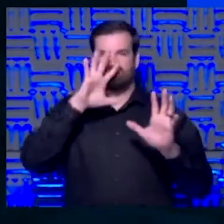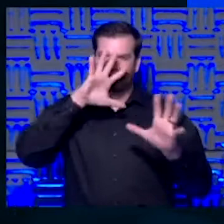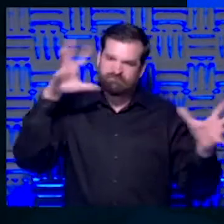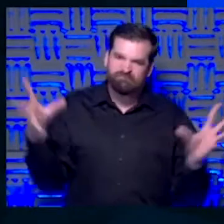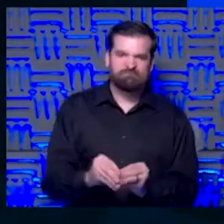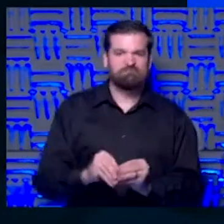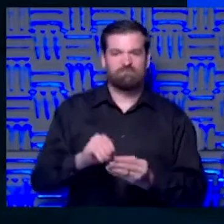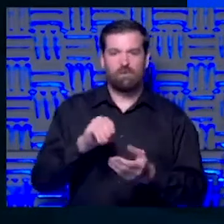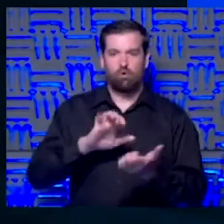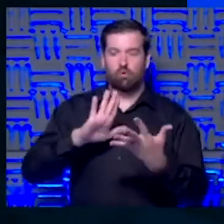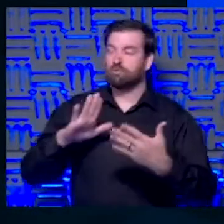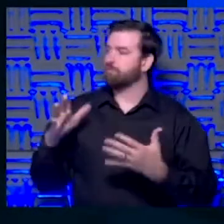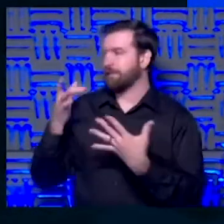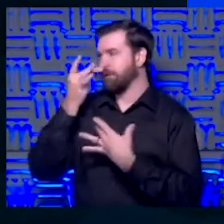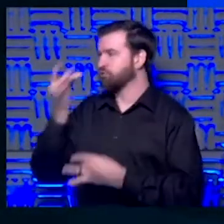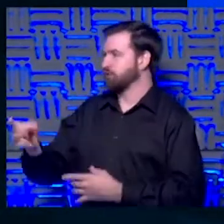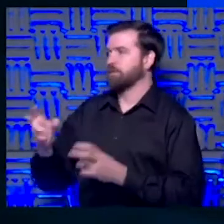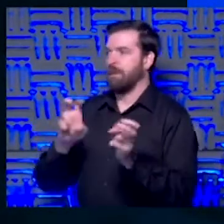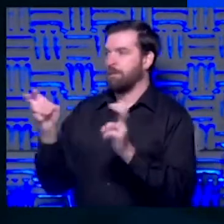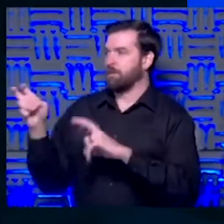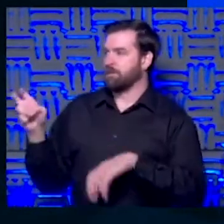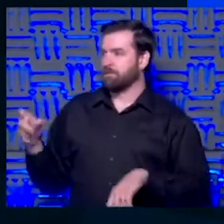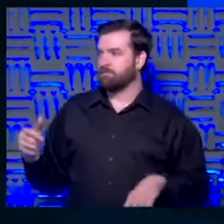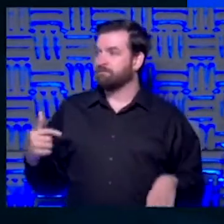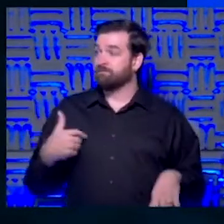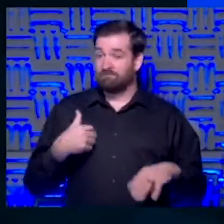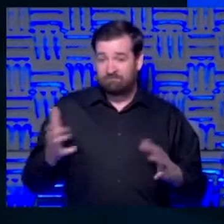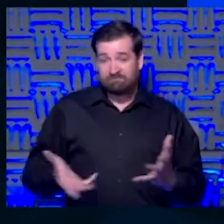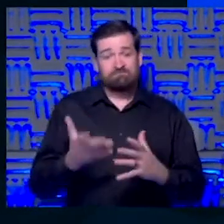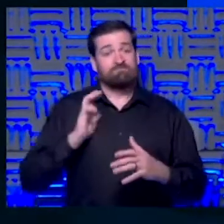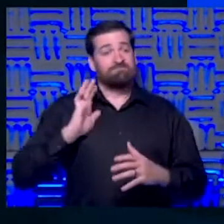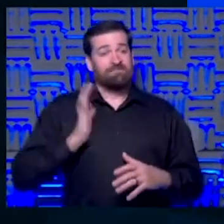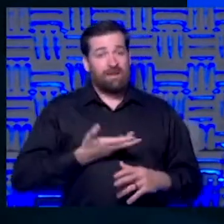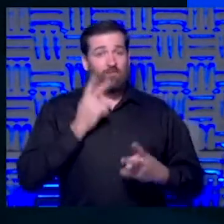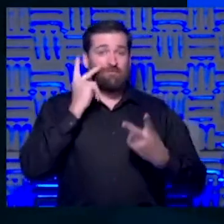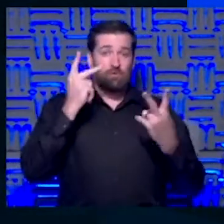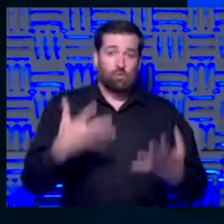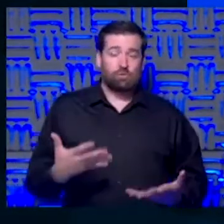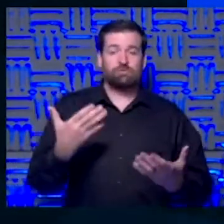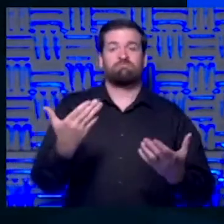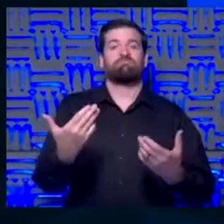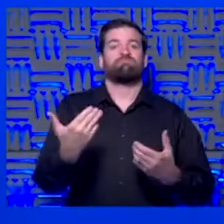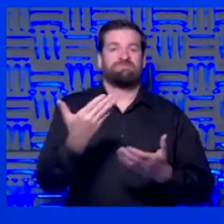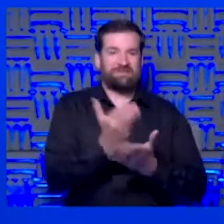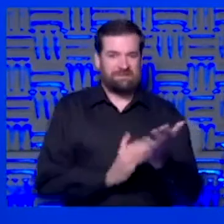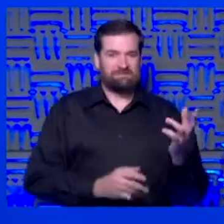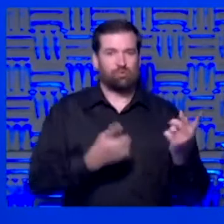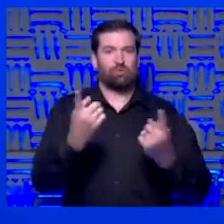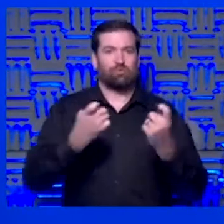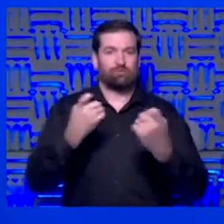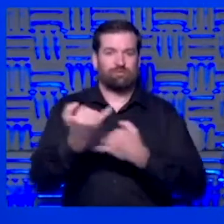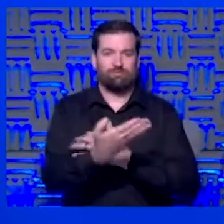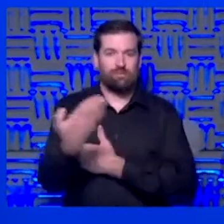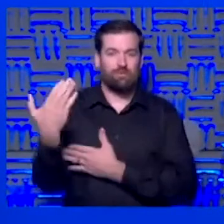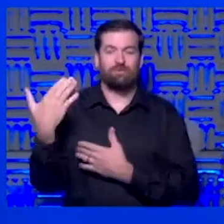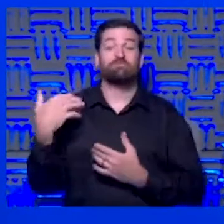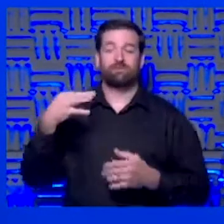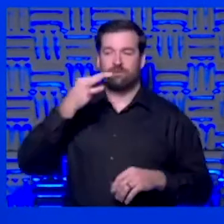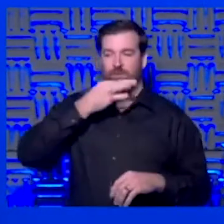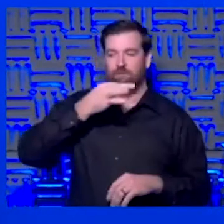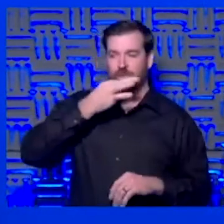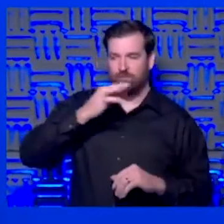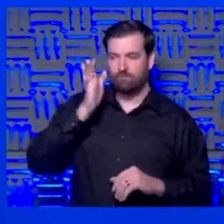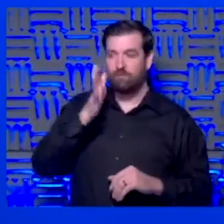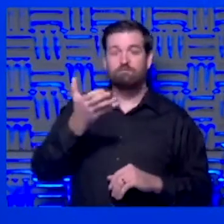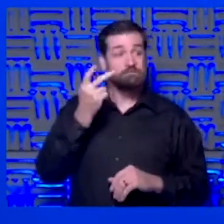an interesting topic. So we're encouraging our viewers and the community to bring in some questions this morning. So we're going to get to questions. I'm going to see